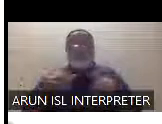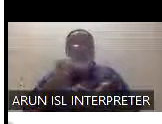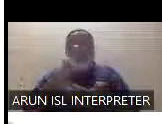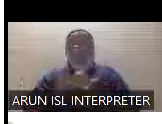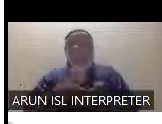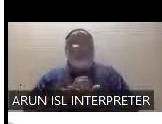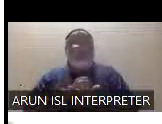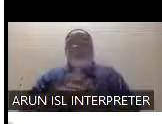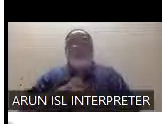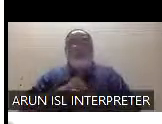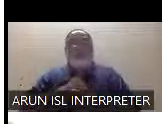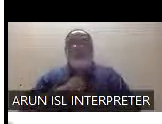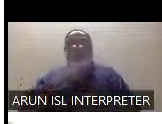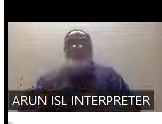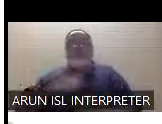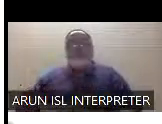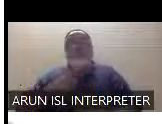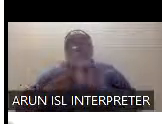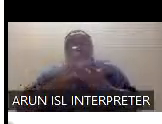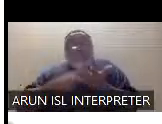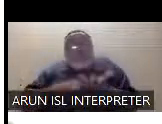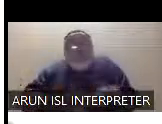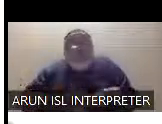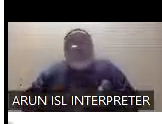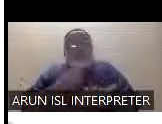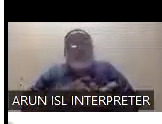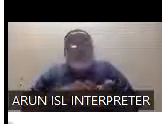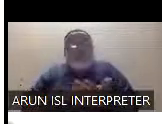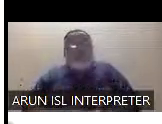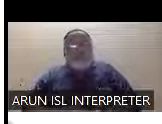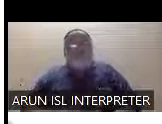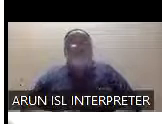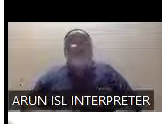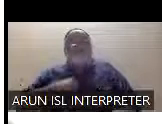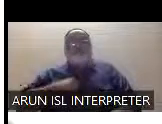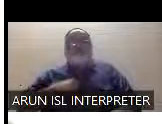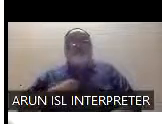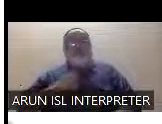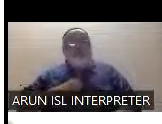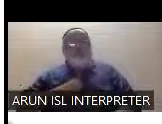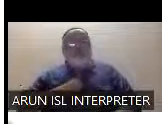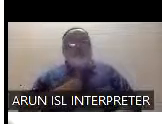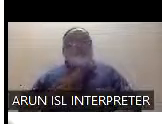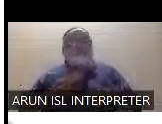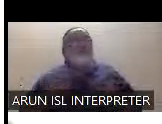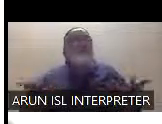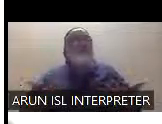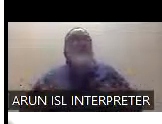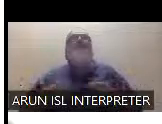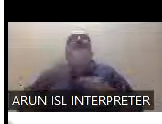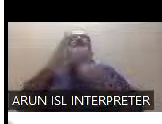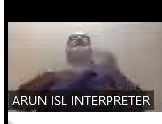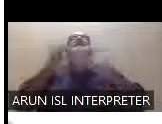every individual. Very often we'll see, when we're talking about accessibility, when we go to government buildings and we say that, okay, you're building